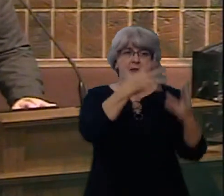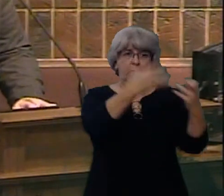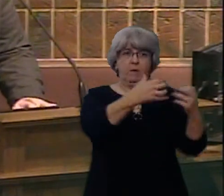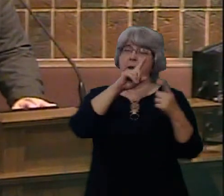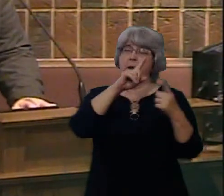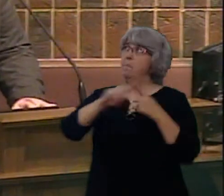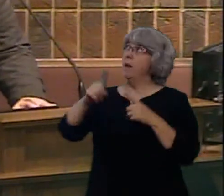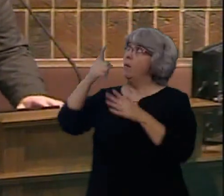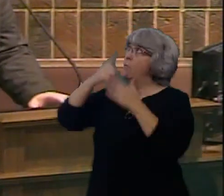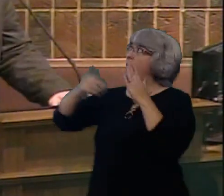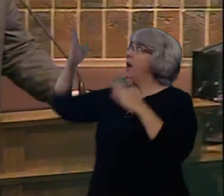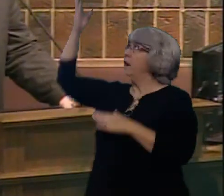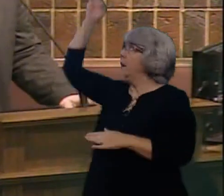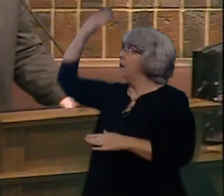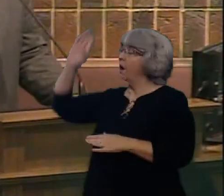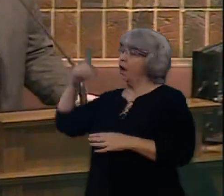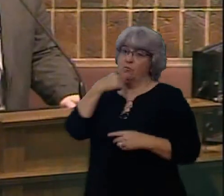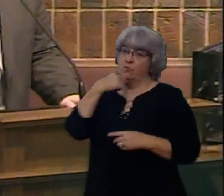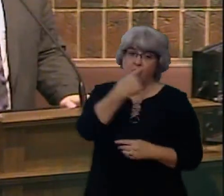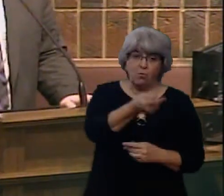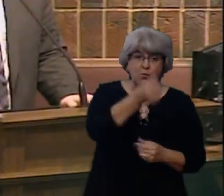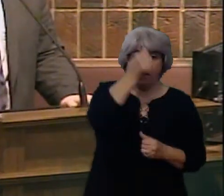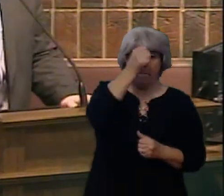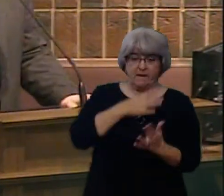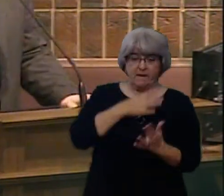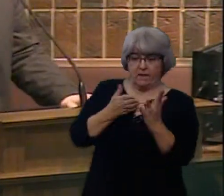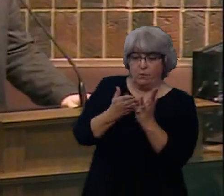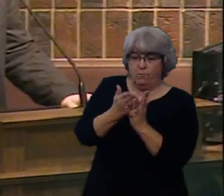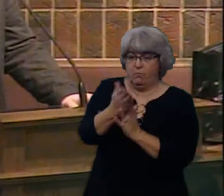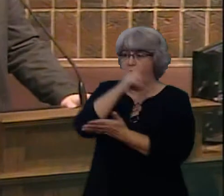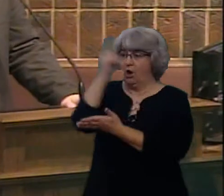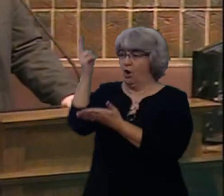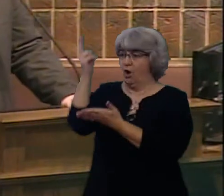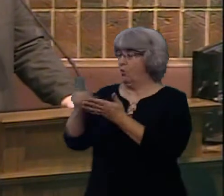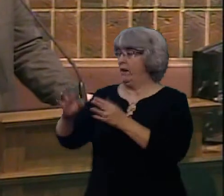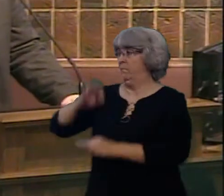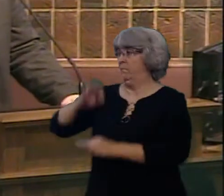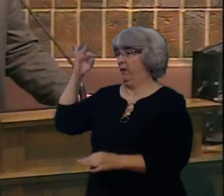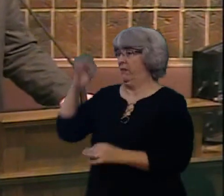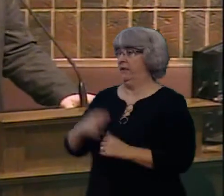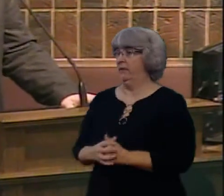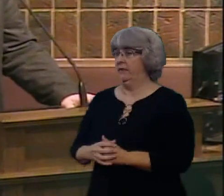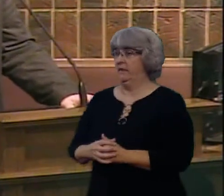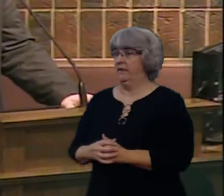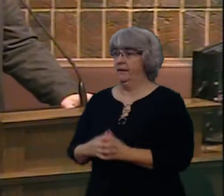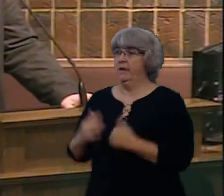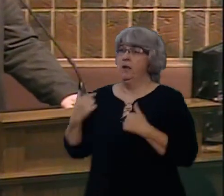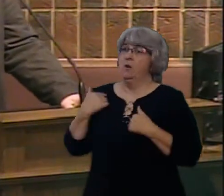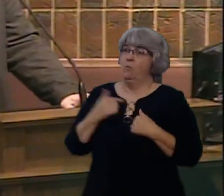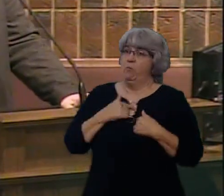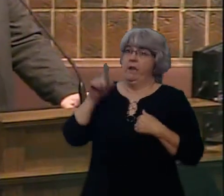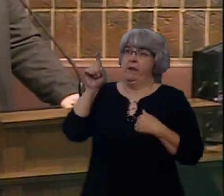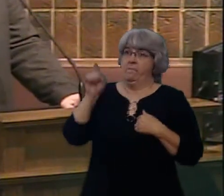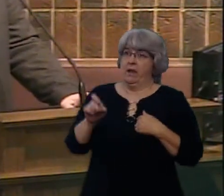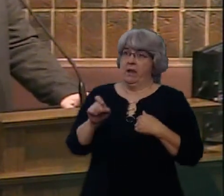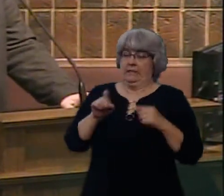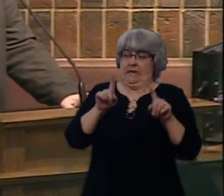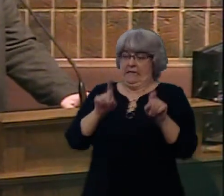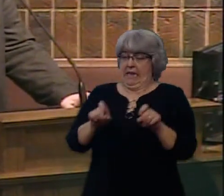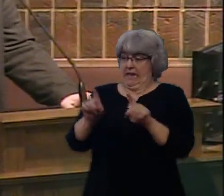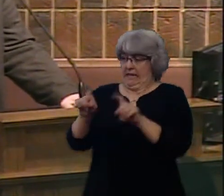carried along by the Holy Spirit." It is our responsibility to test the things that will affect our